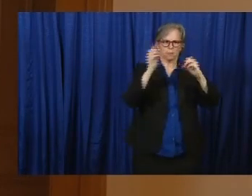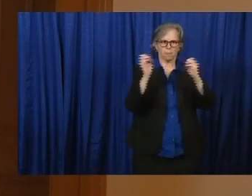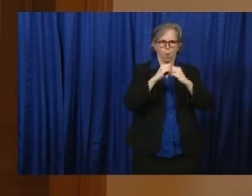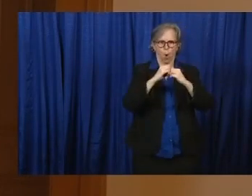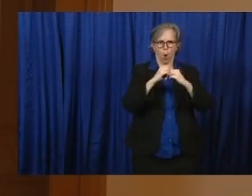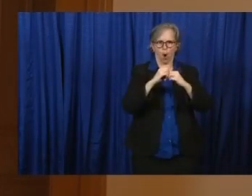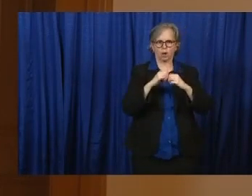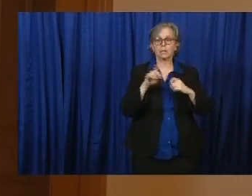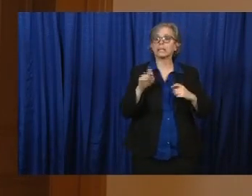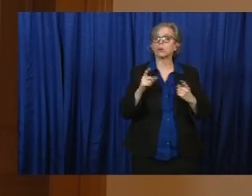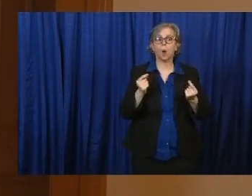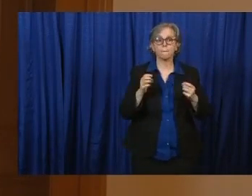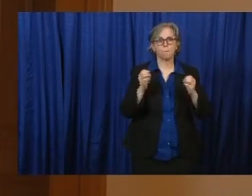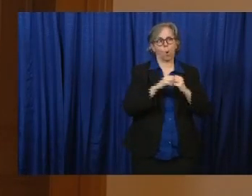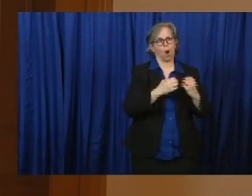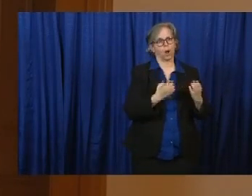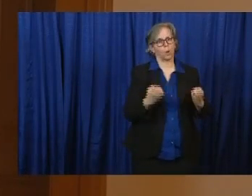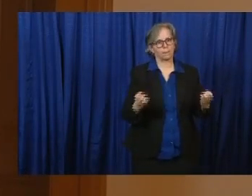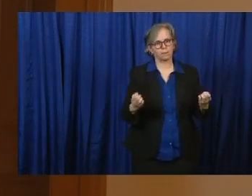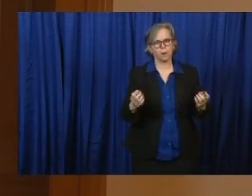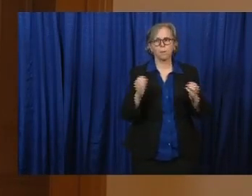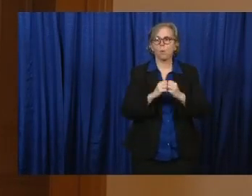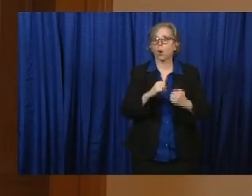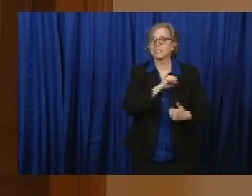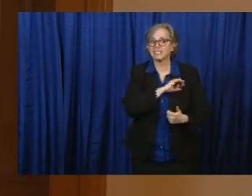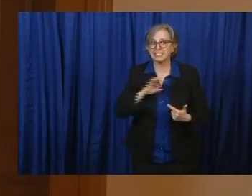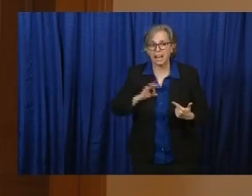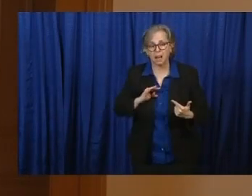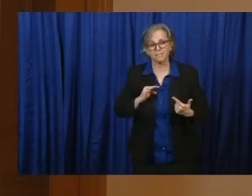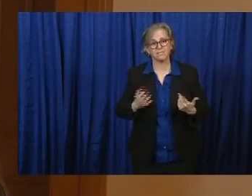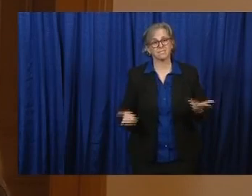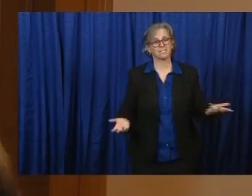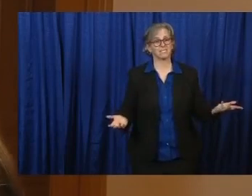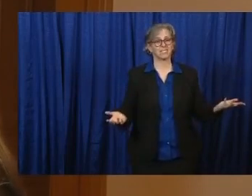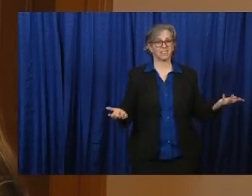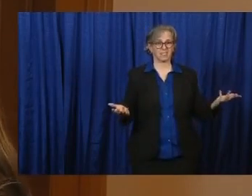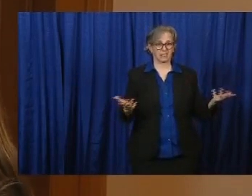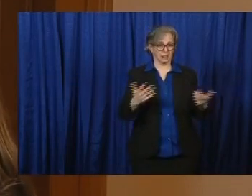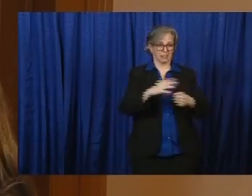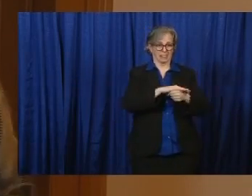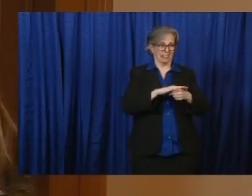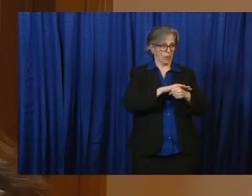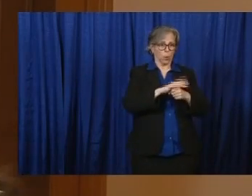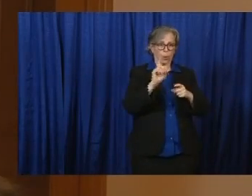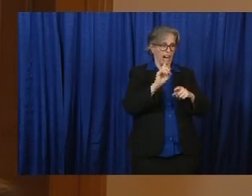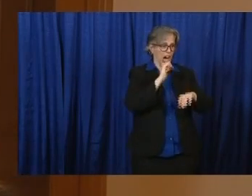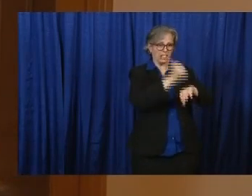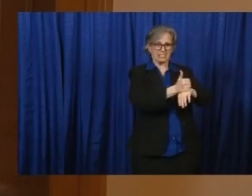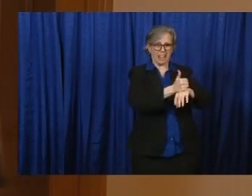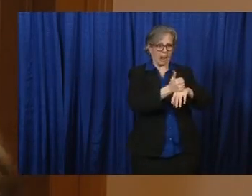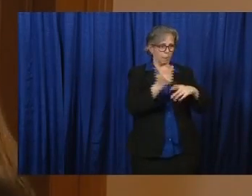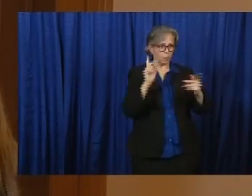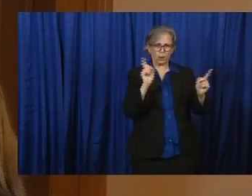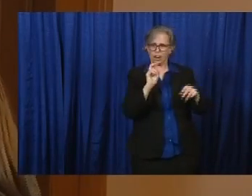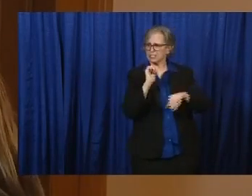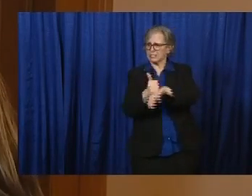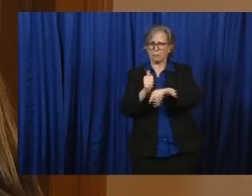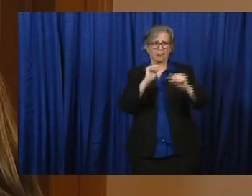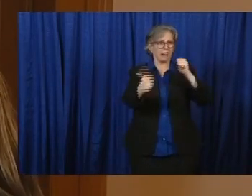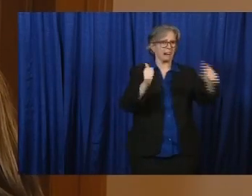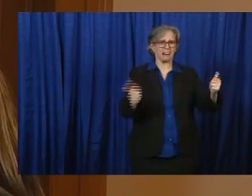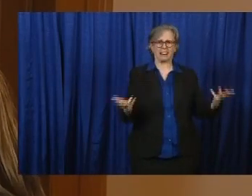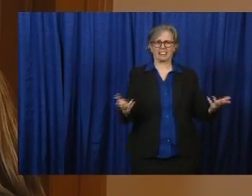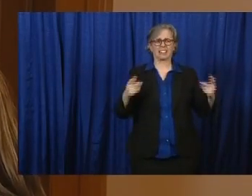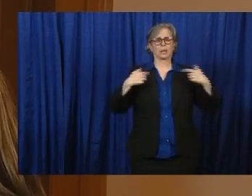increased staff, and of course the locations. So that's a little bit of a map of where we are